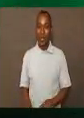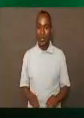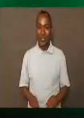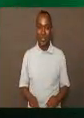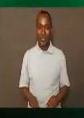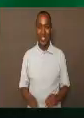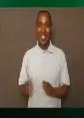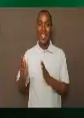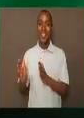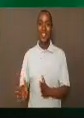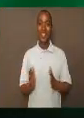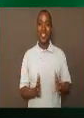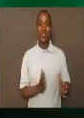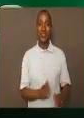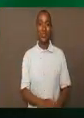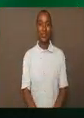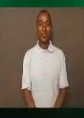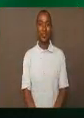Students, let's get ready.